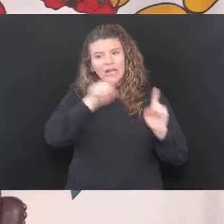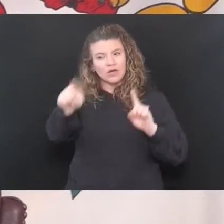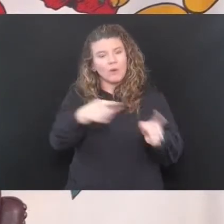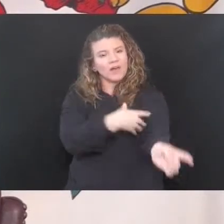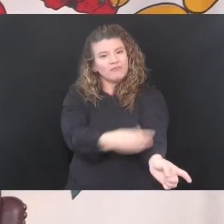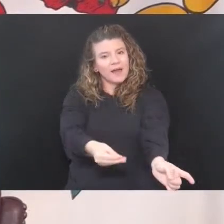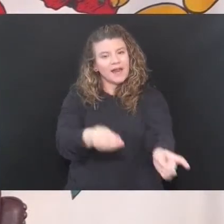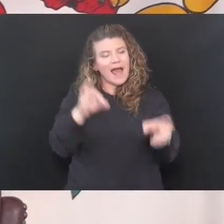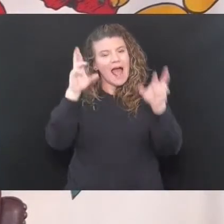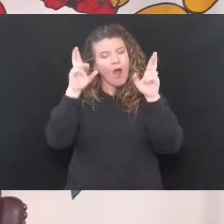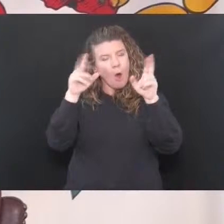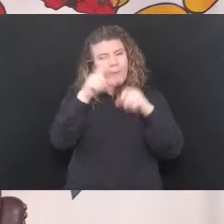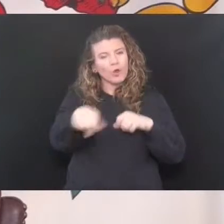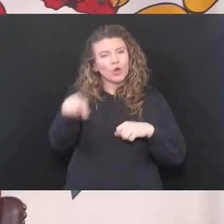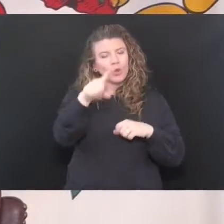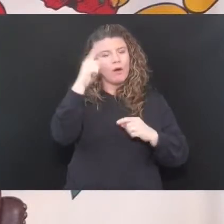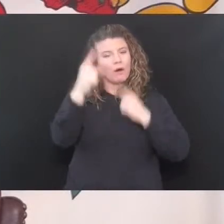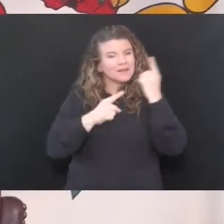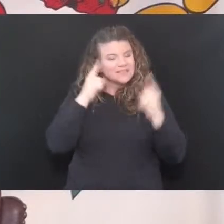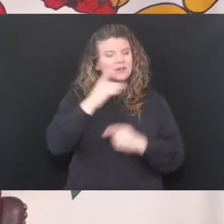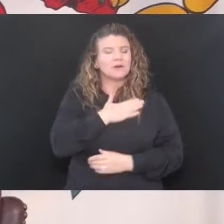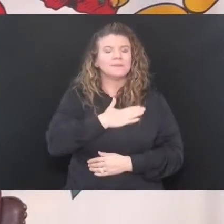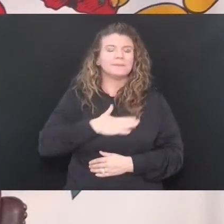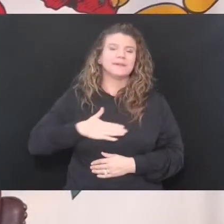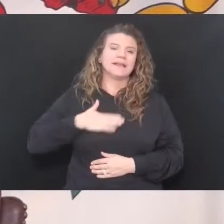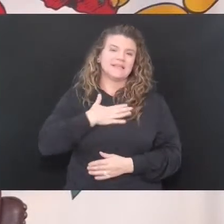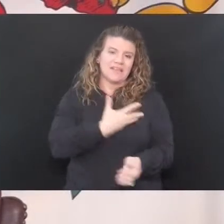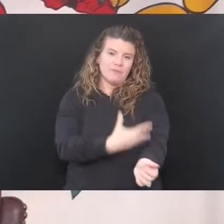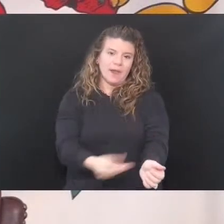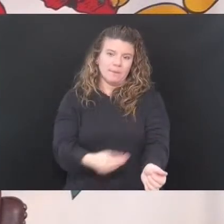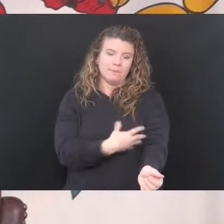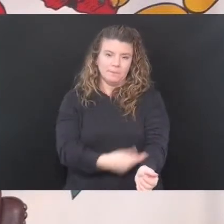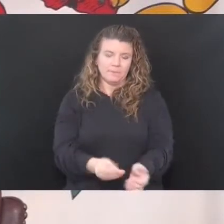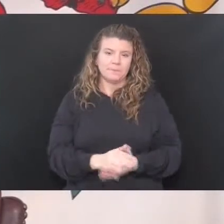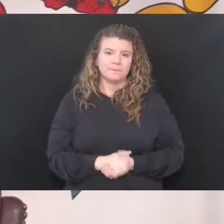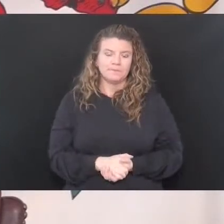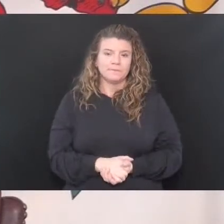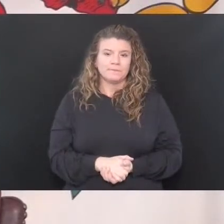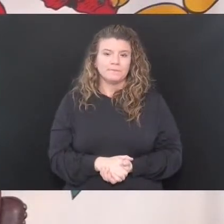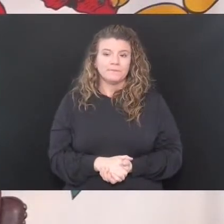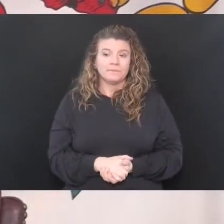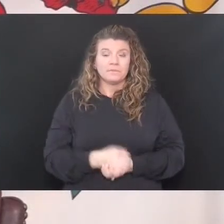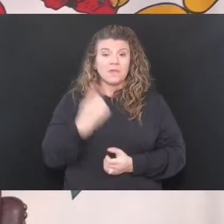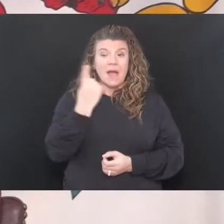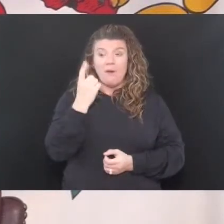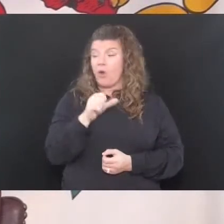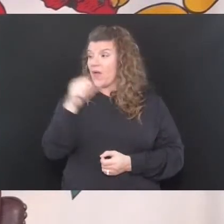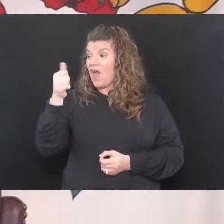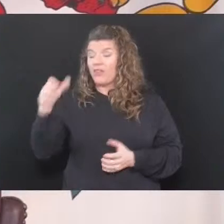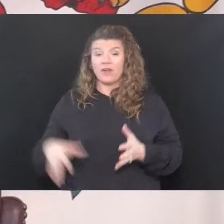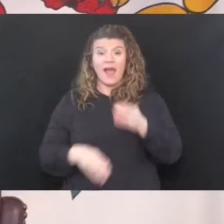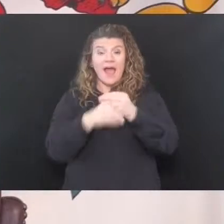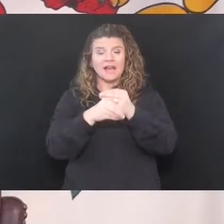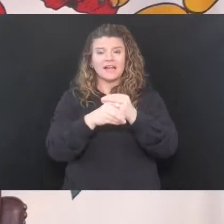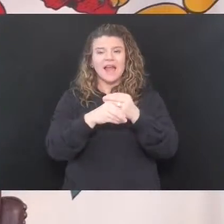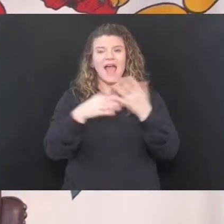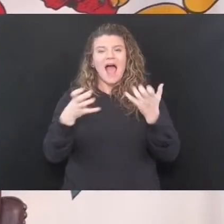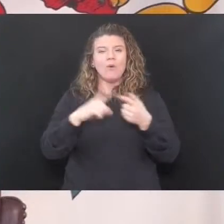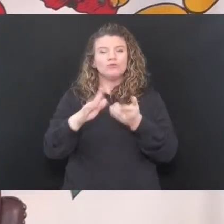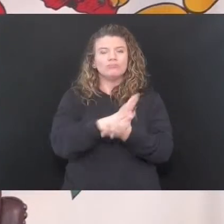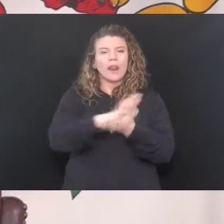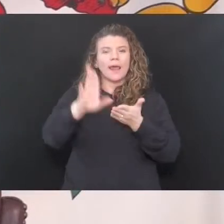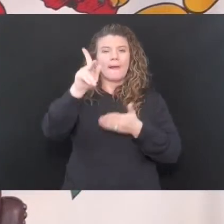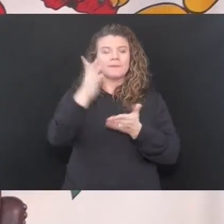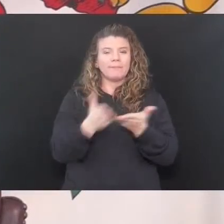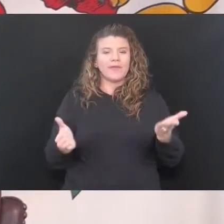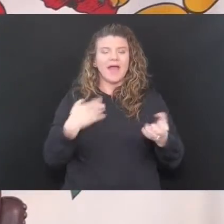I hope that you would consider, please consider giving blood. Now, the only other thing I've got is to clean up a bunch of stuff. I'm going to